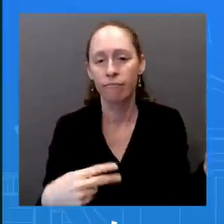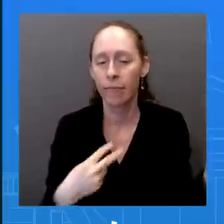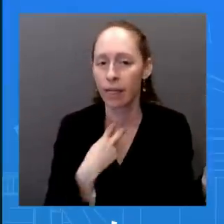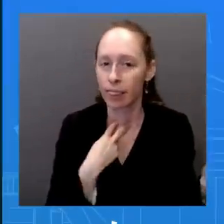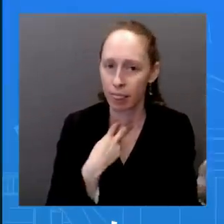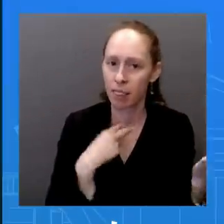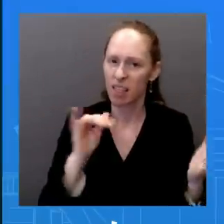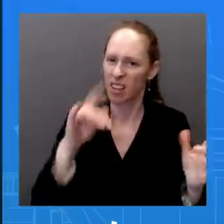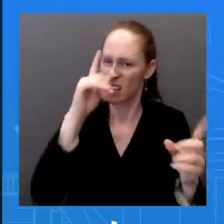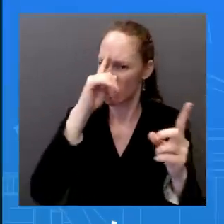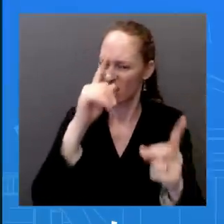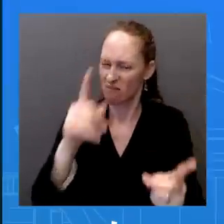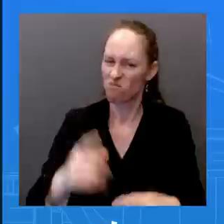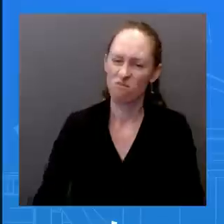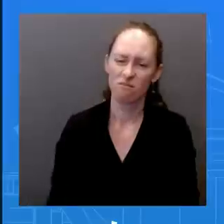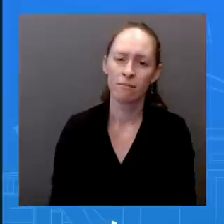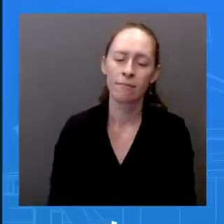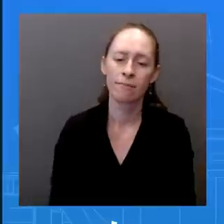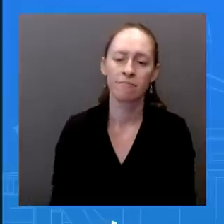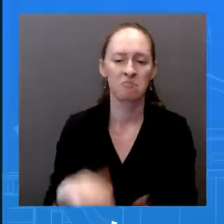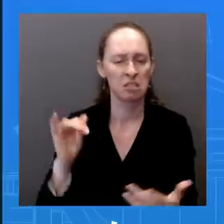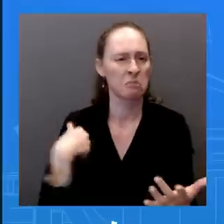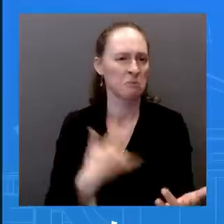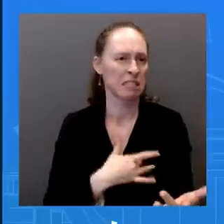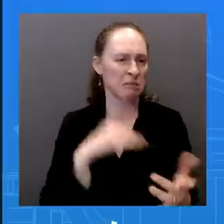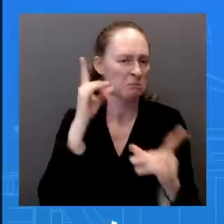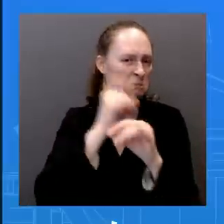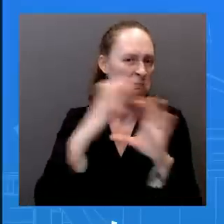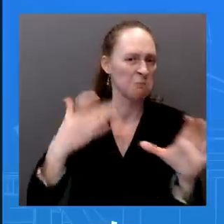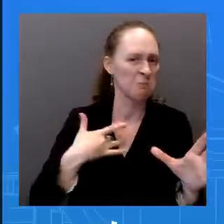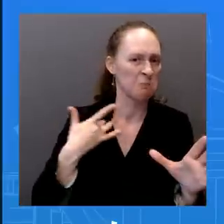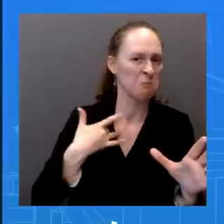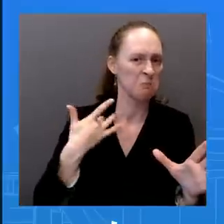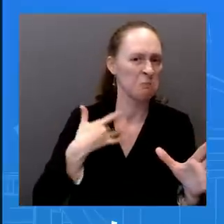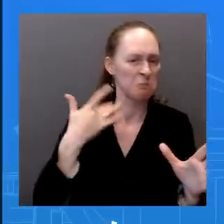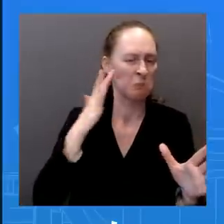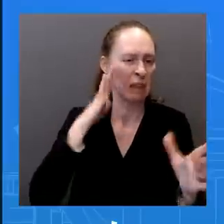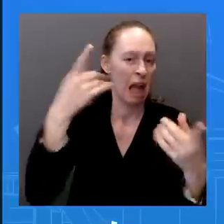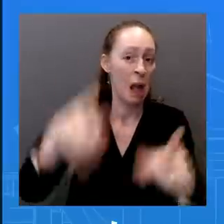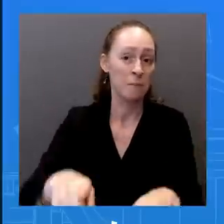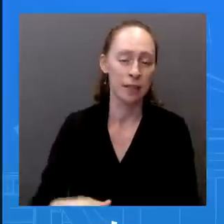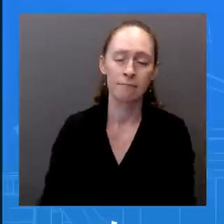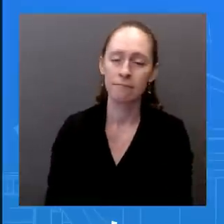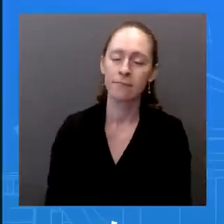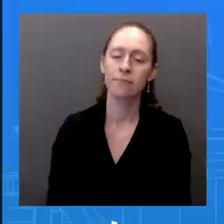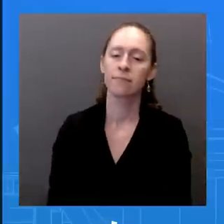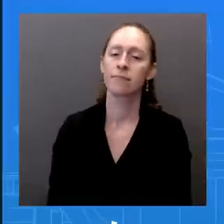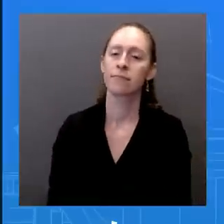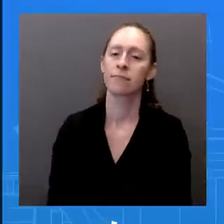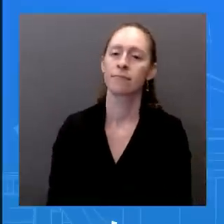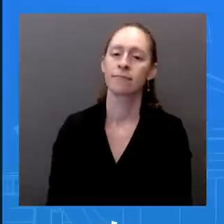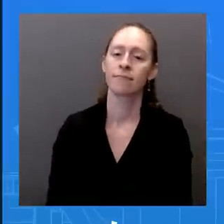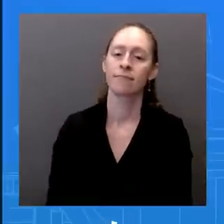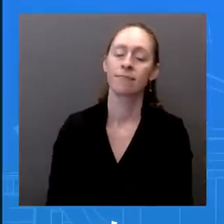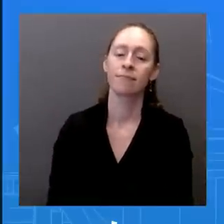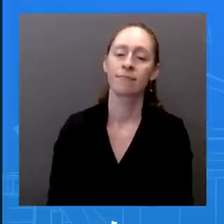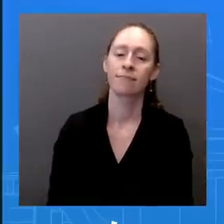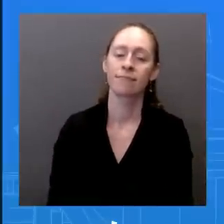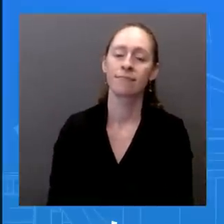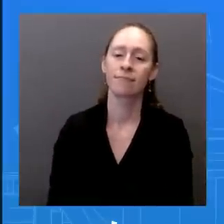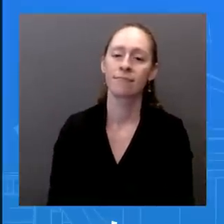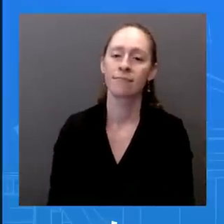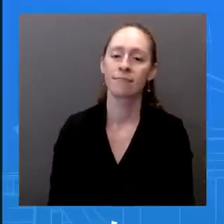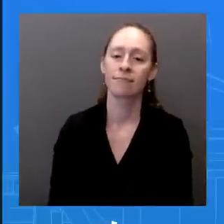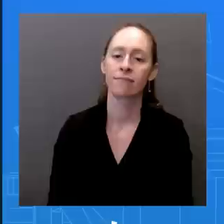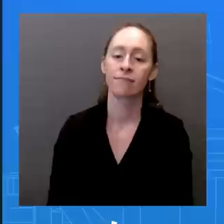And particularly given just how transparent and how, in a way, thrown together this whole Russian political